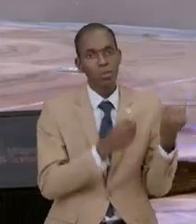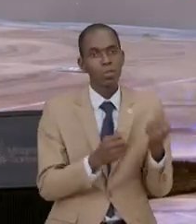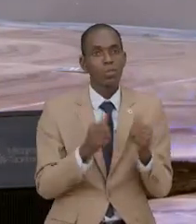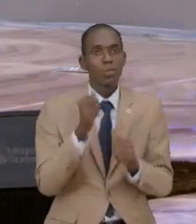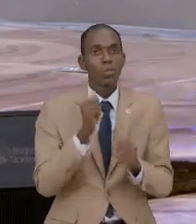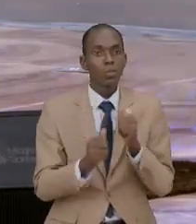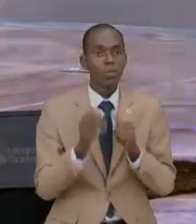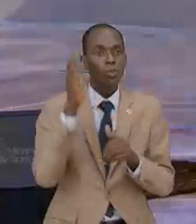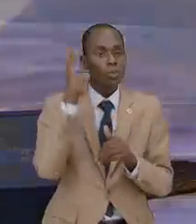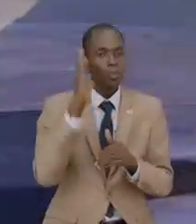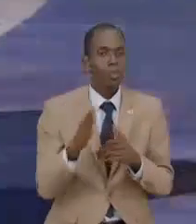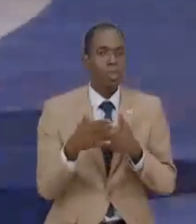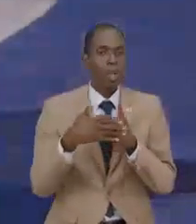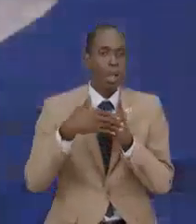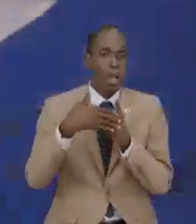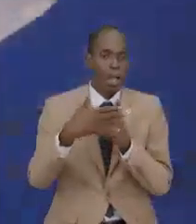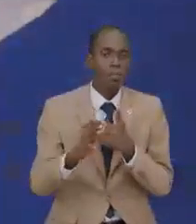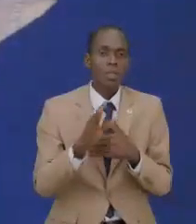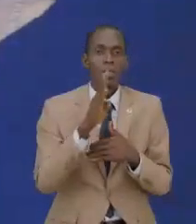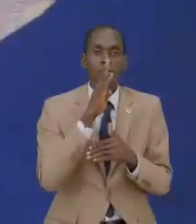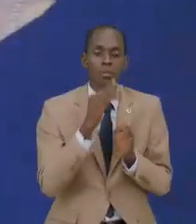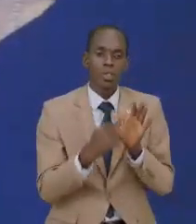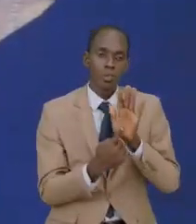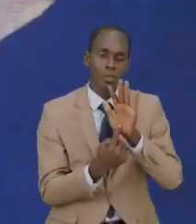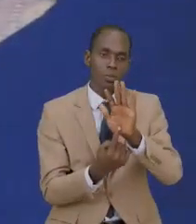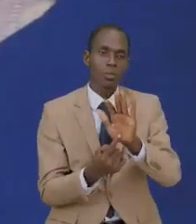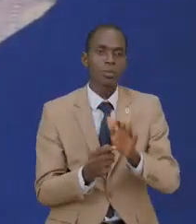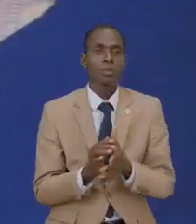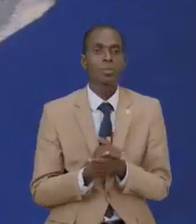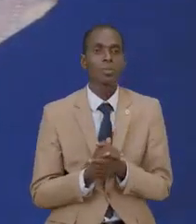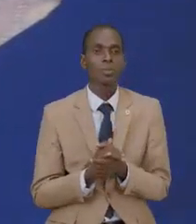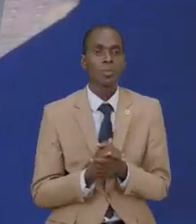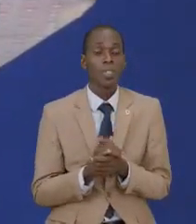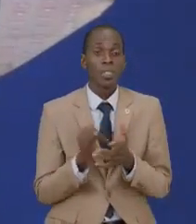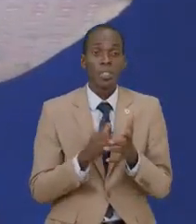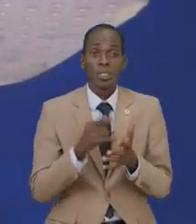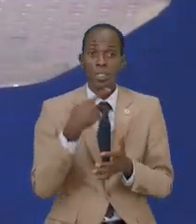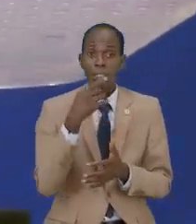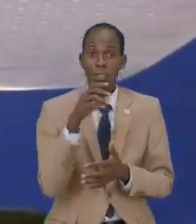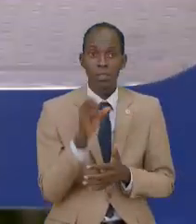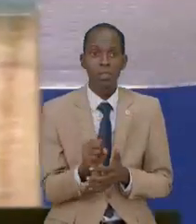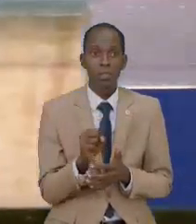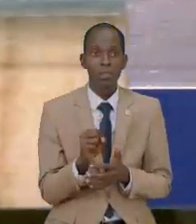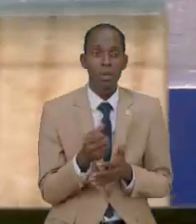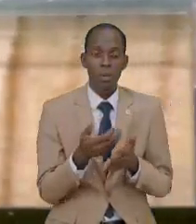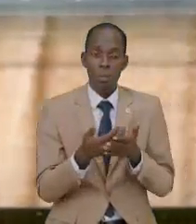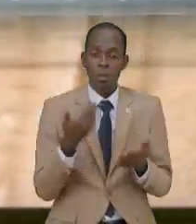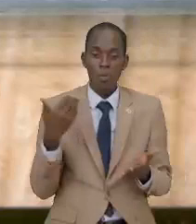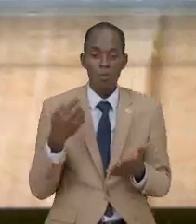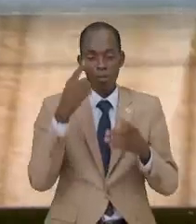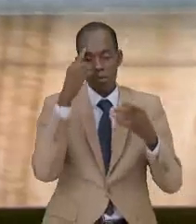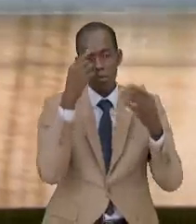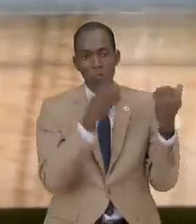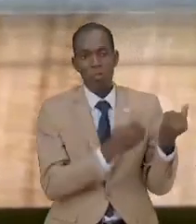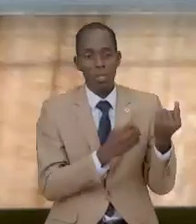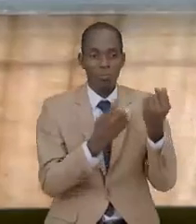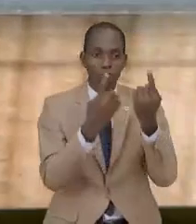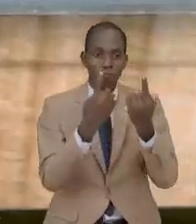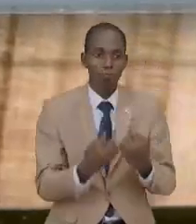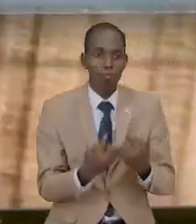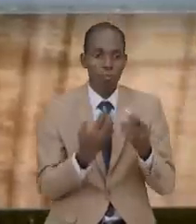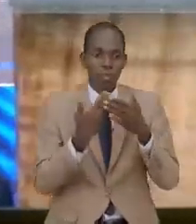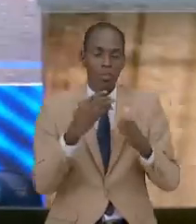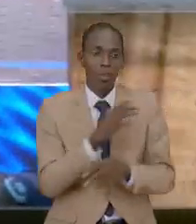should afterward be revealed. It says, before faith came, before